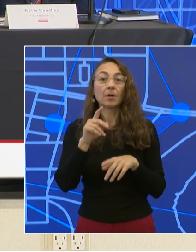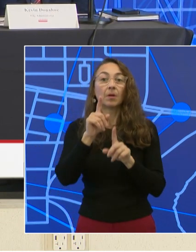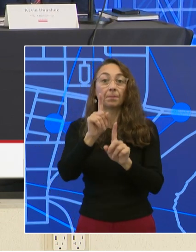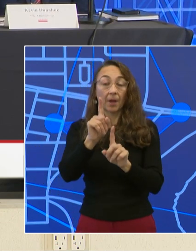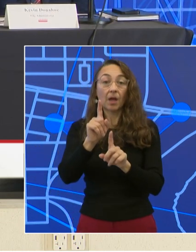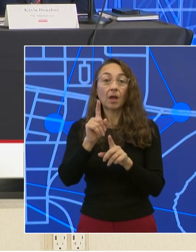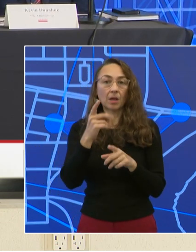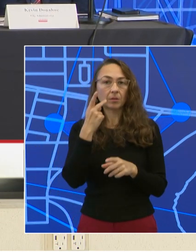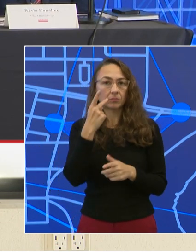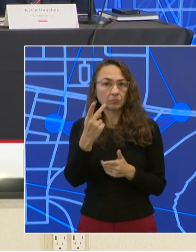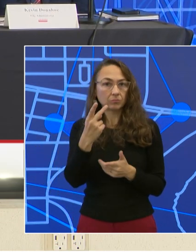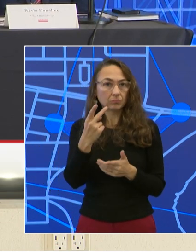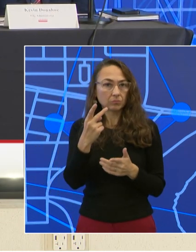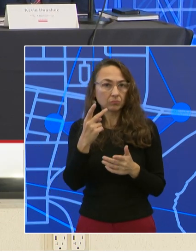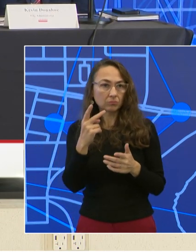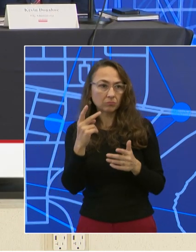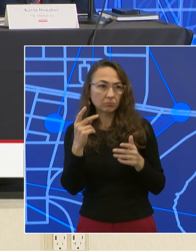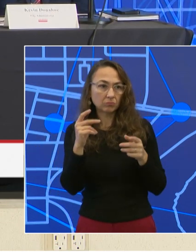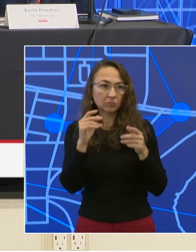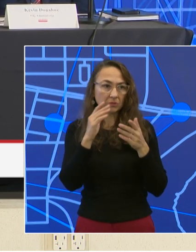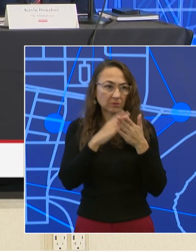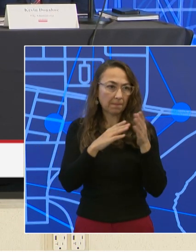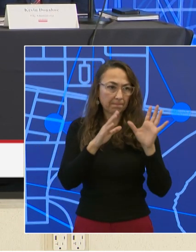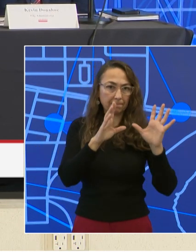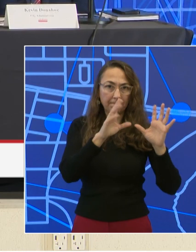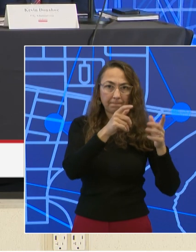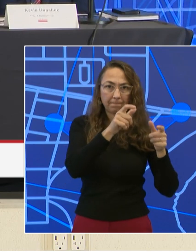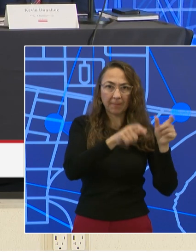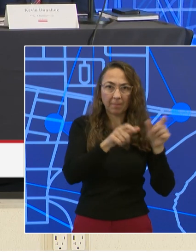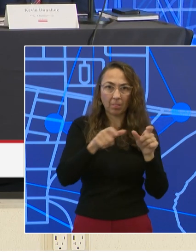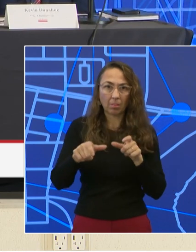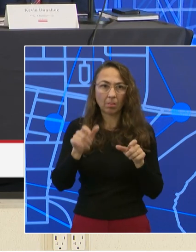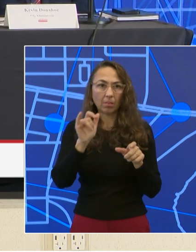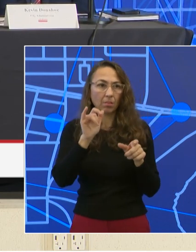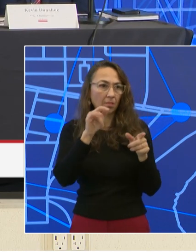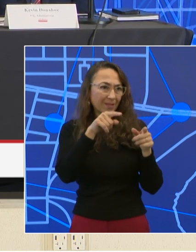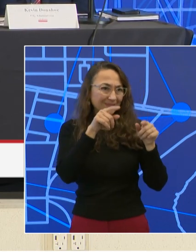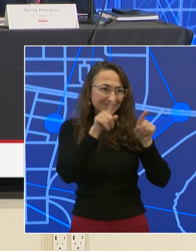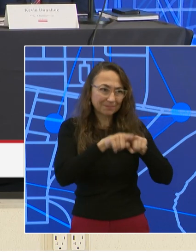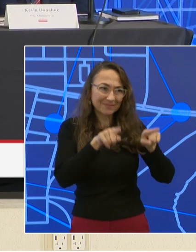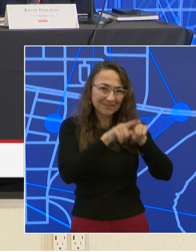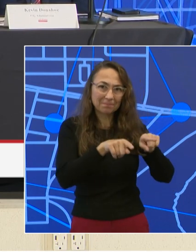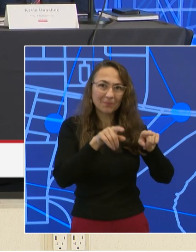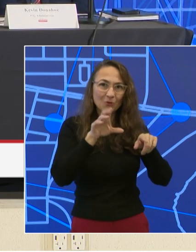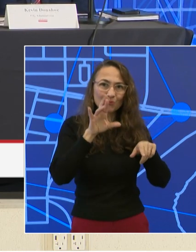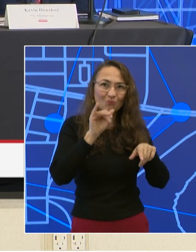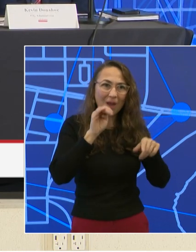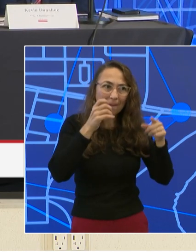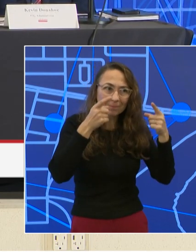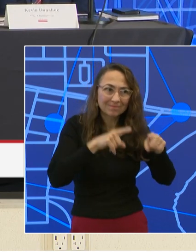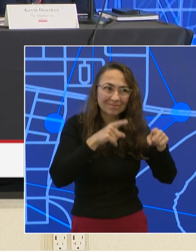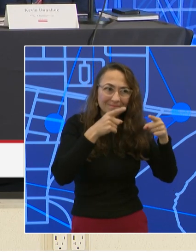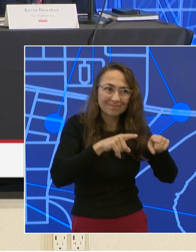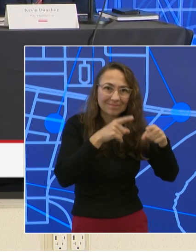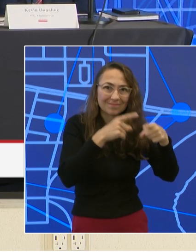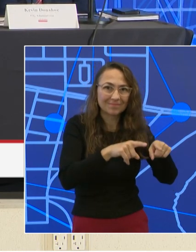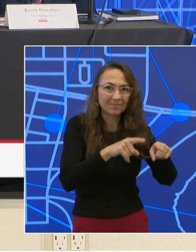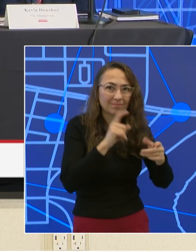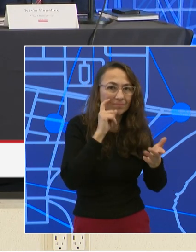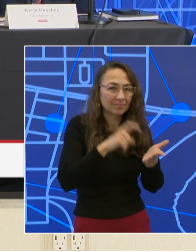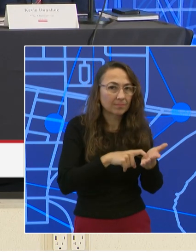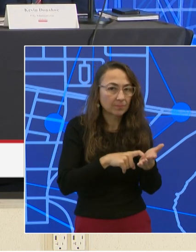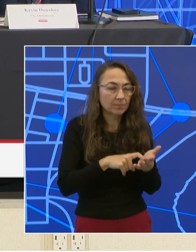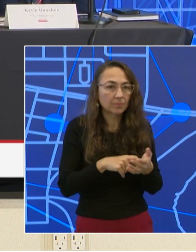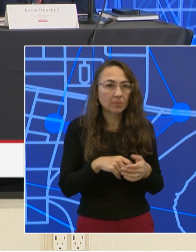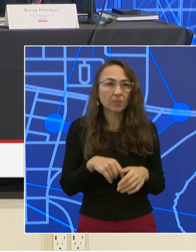the same repeat offenders who are committing crimes across our city. Yes, ma'am. Thanks for your knees. Mayor